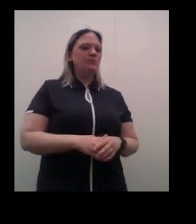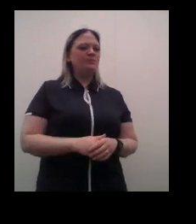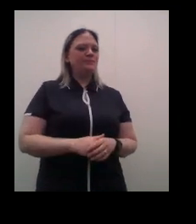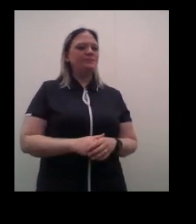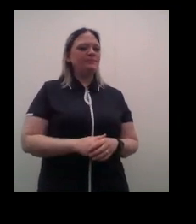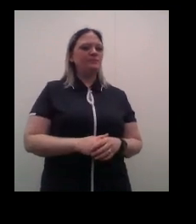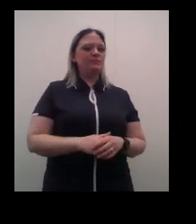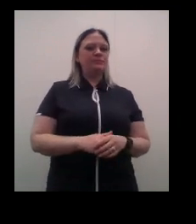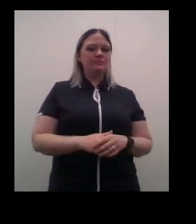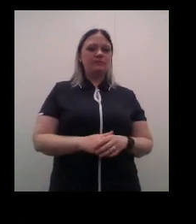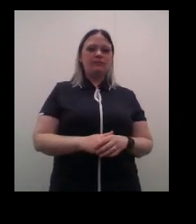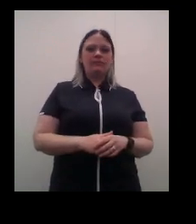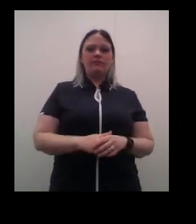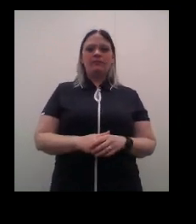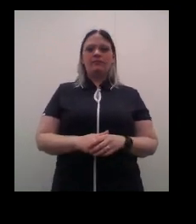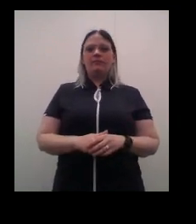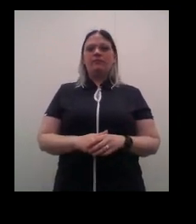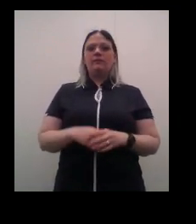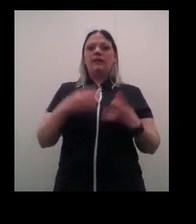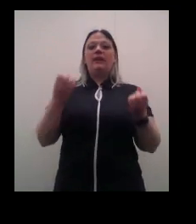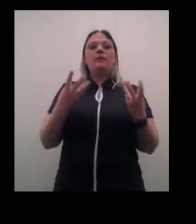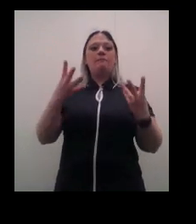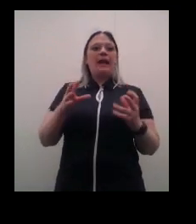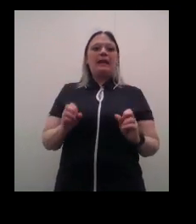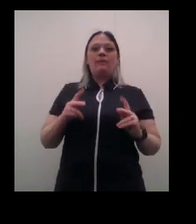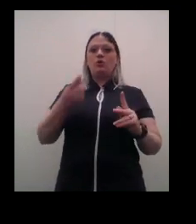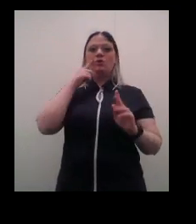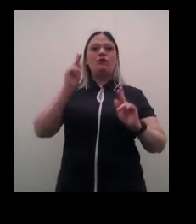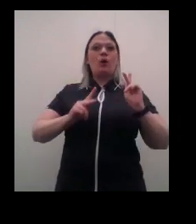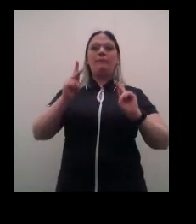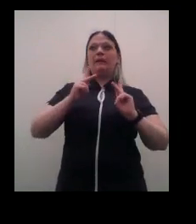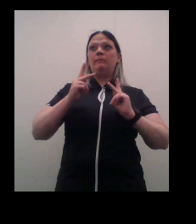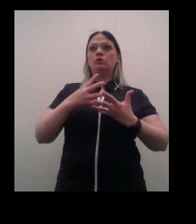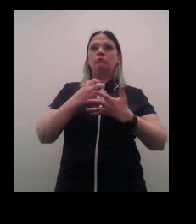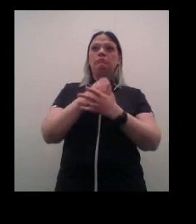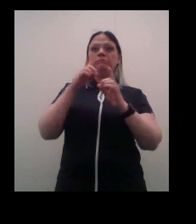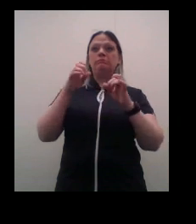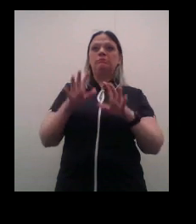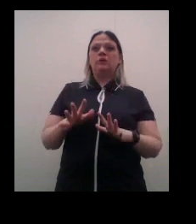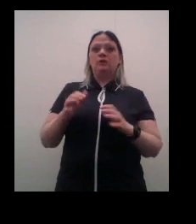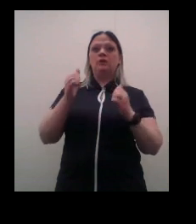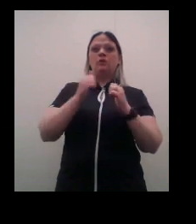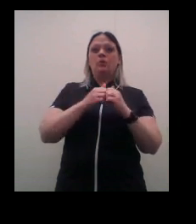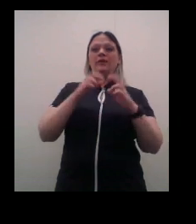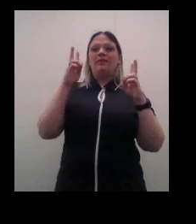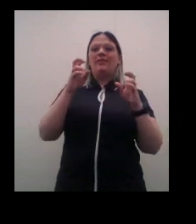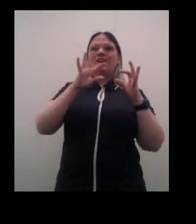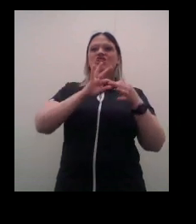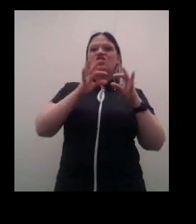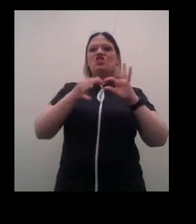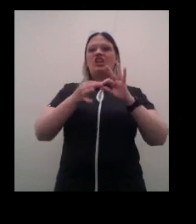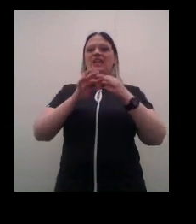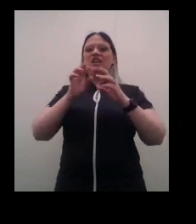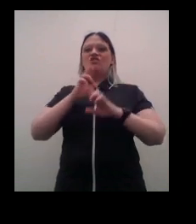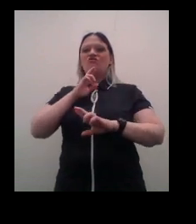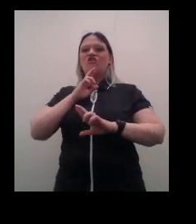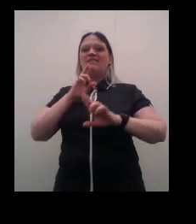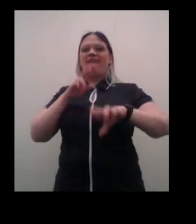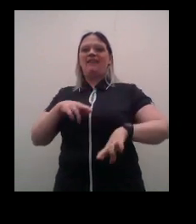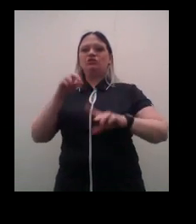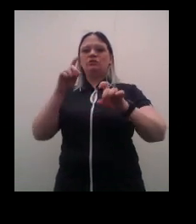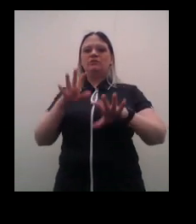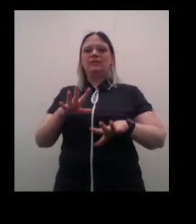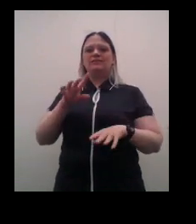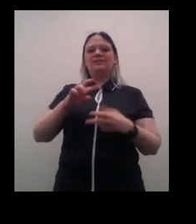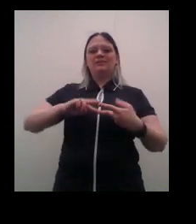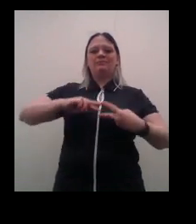are many opportunities for people to get tested with a polymerase chain reaction test. So that's a DNA test that will tell